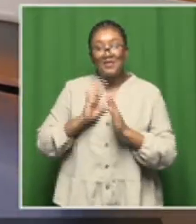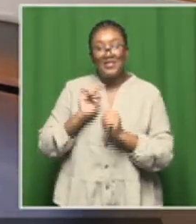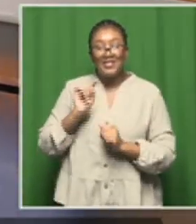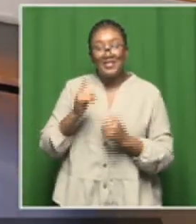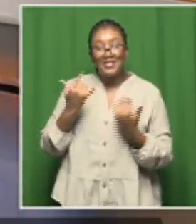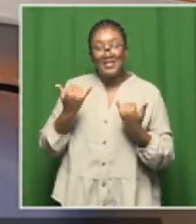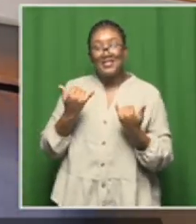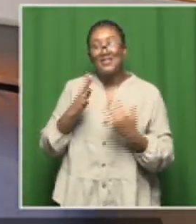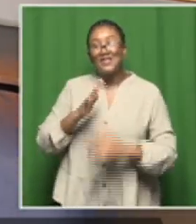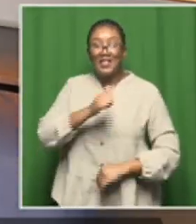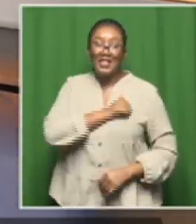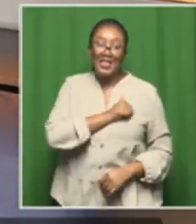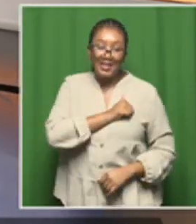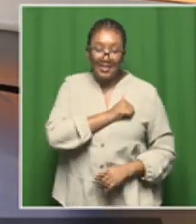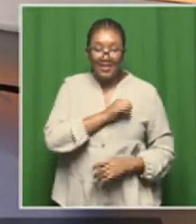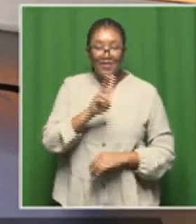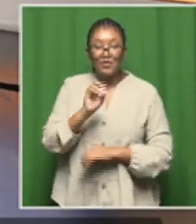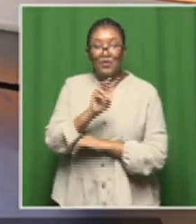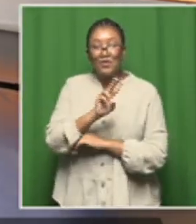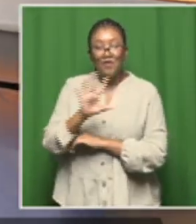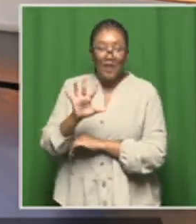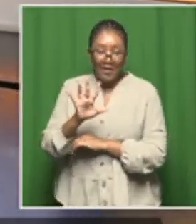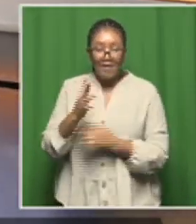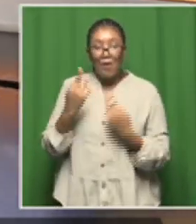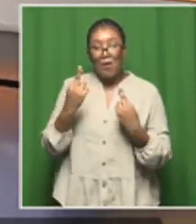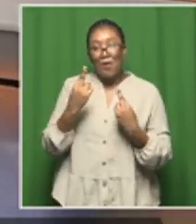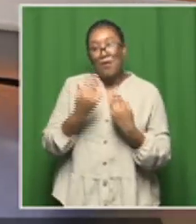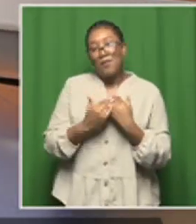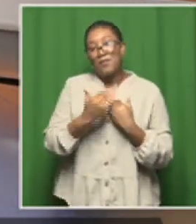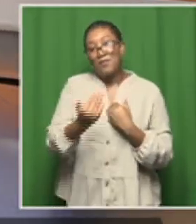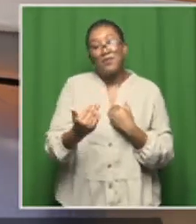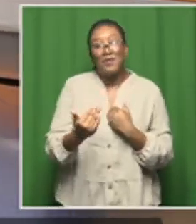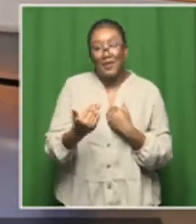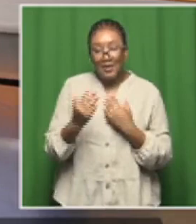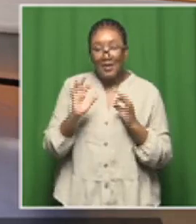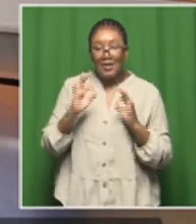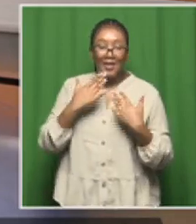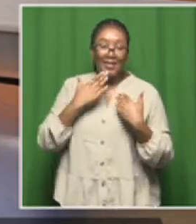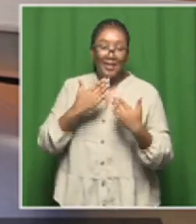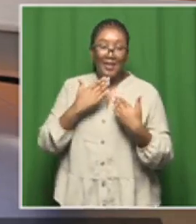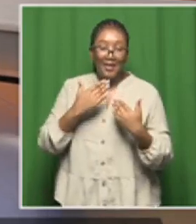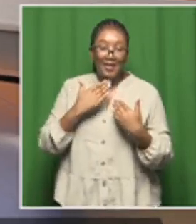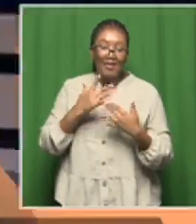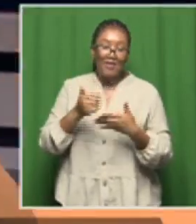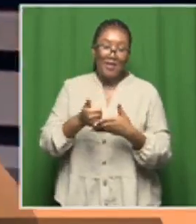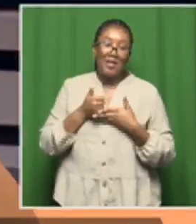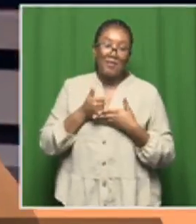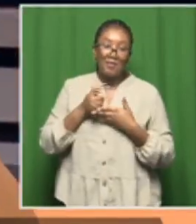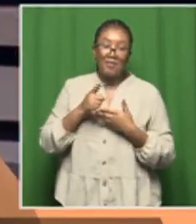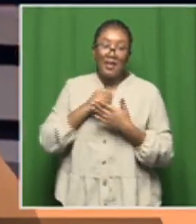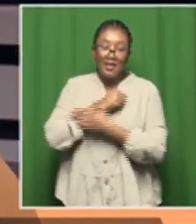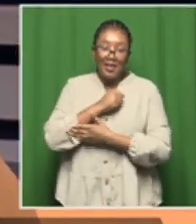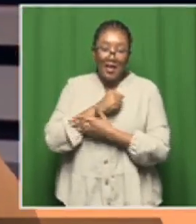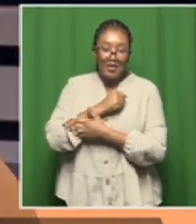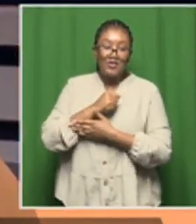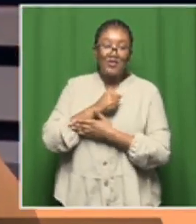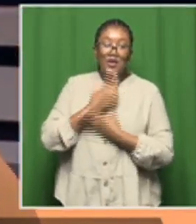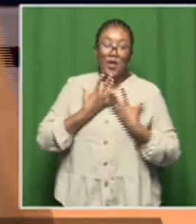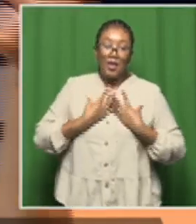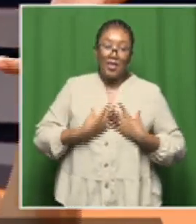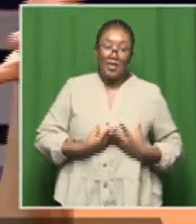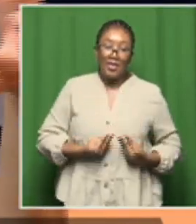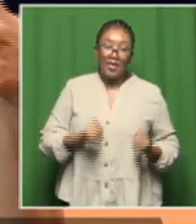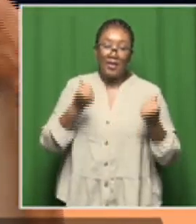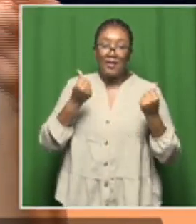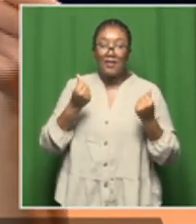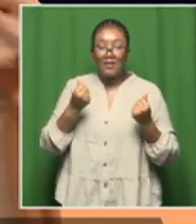Wishing you all the best as well. 2025 is off to a great start. Thank you. Thank you for being part of healing our nation. I think that is definitely important